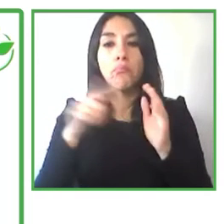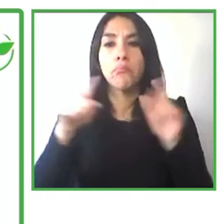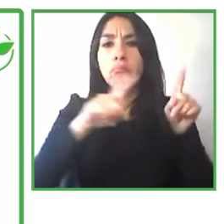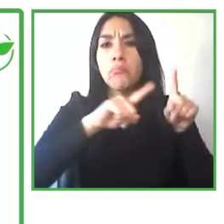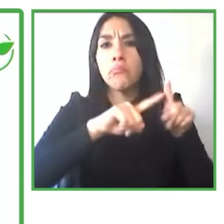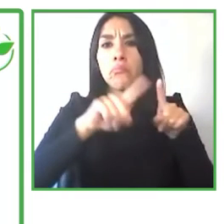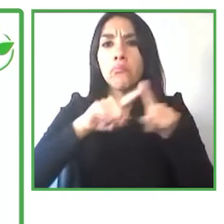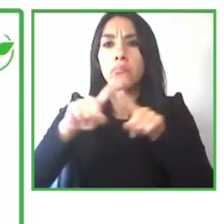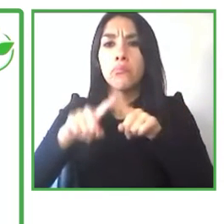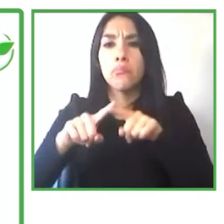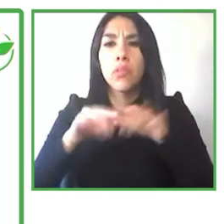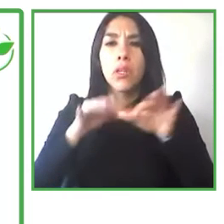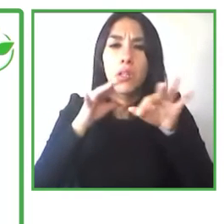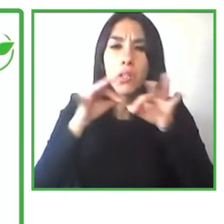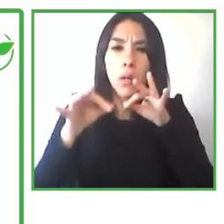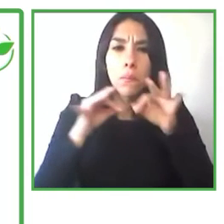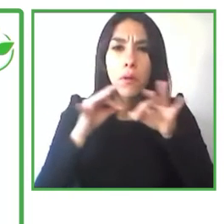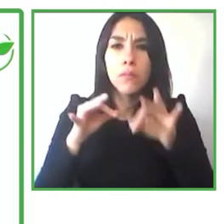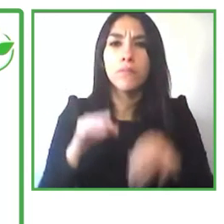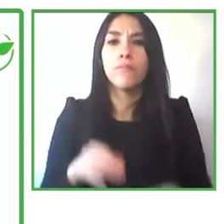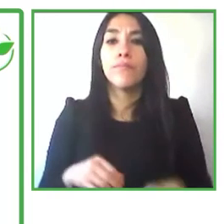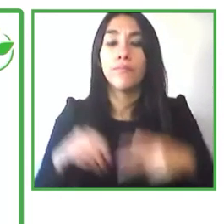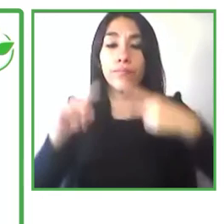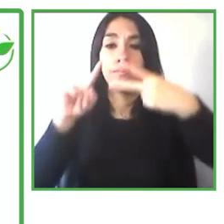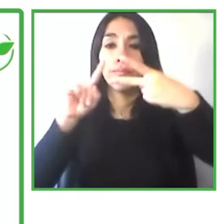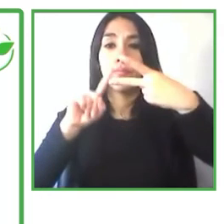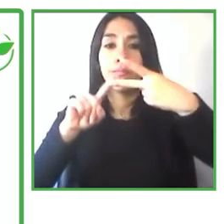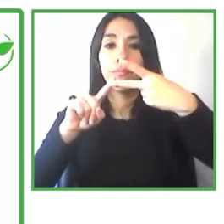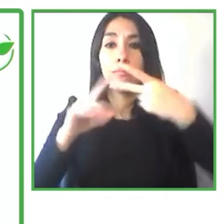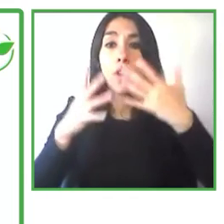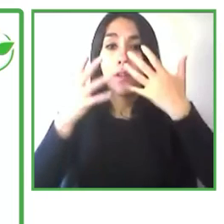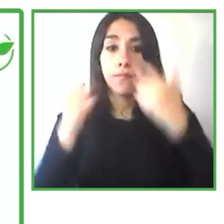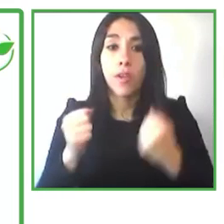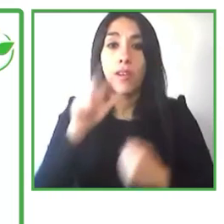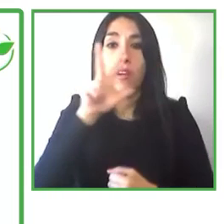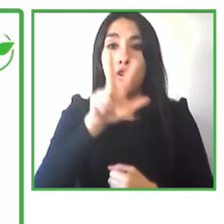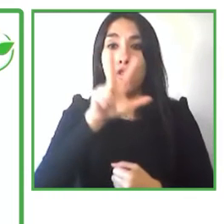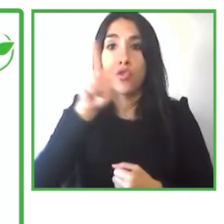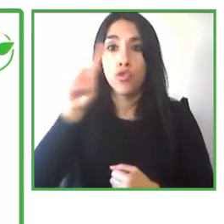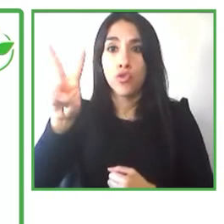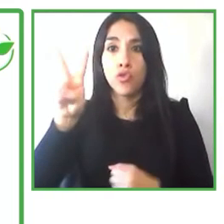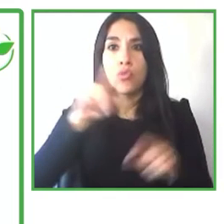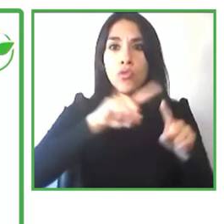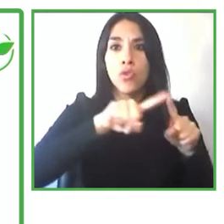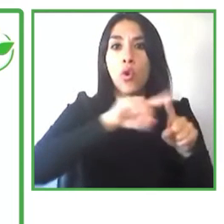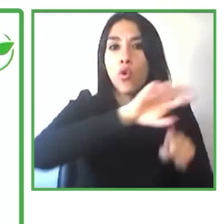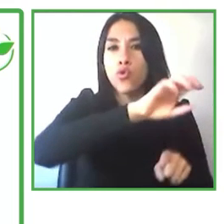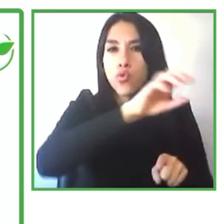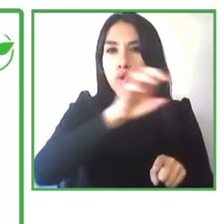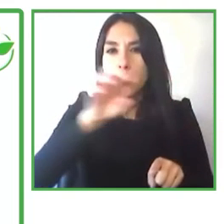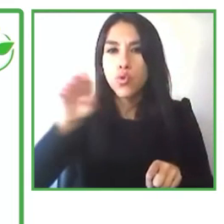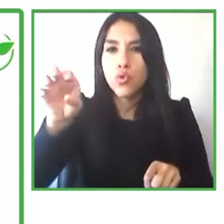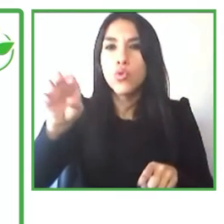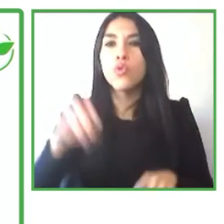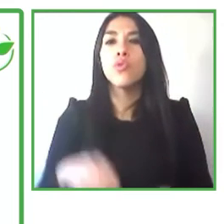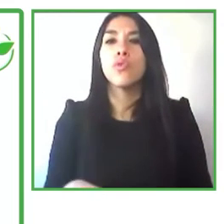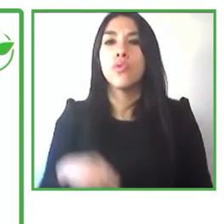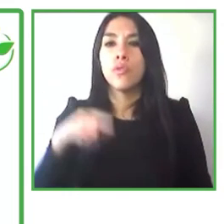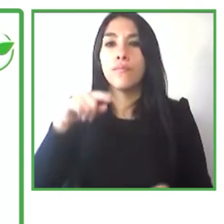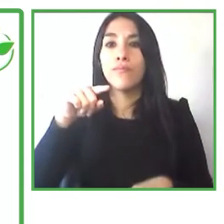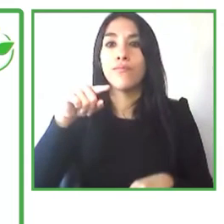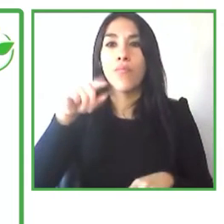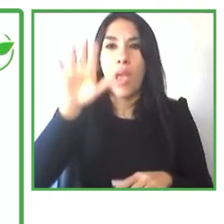in Latin America, the Red Iberoamericana de Empresas Inclusivas. In addition to the multinational enterprises and the